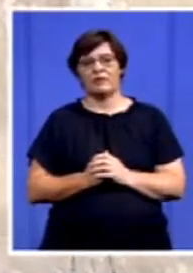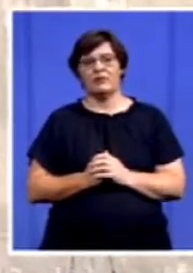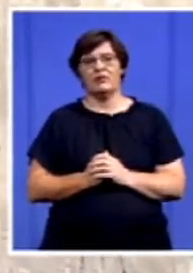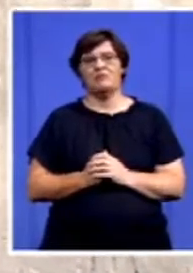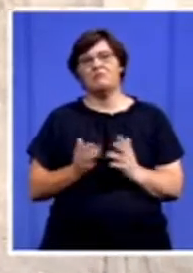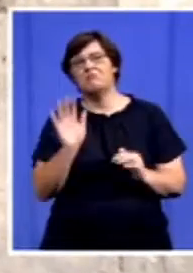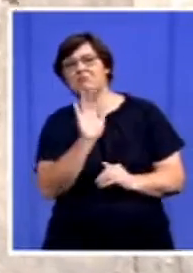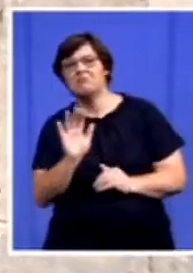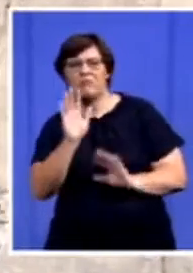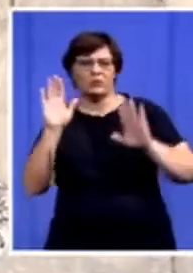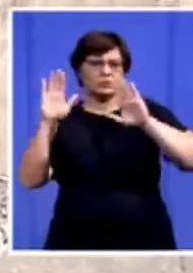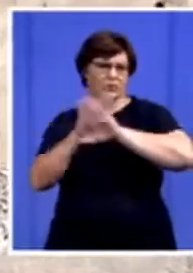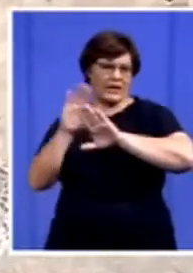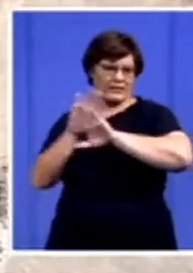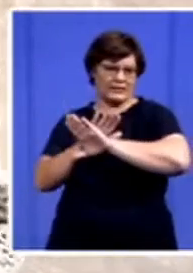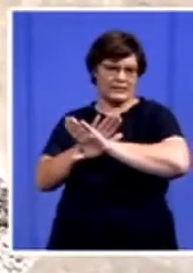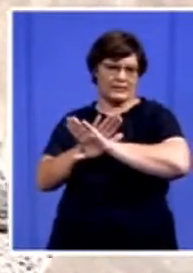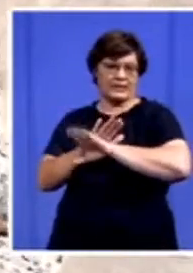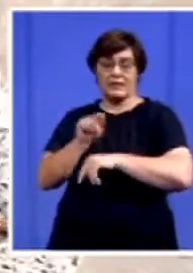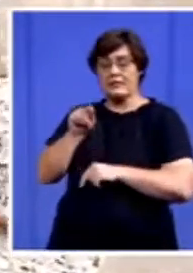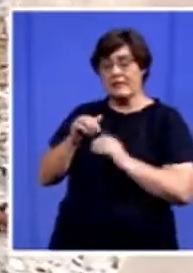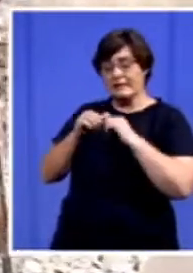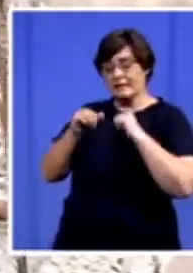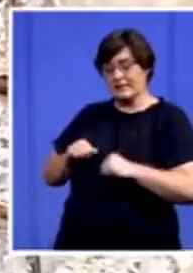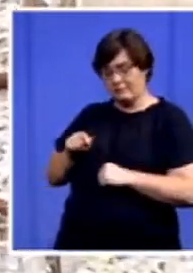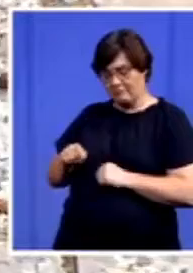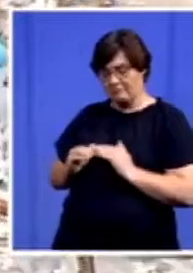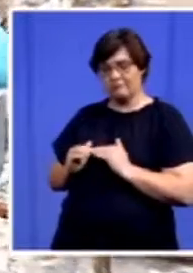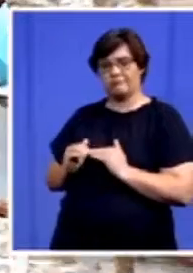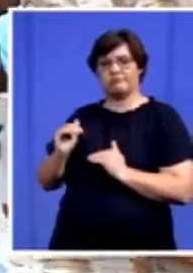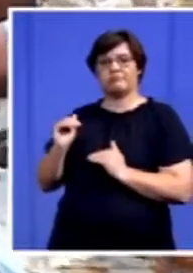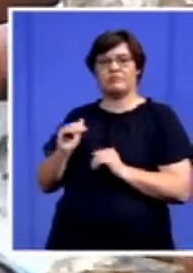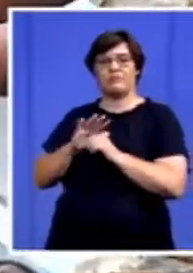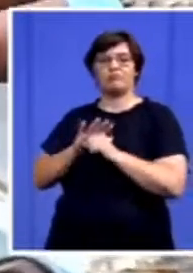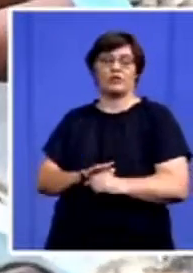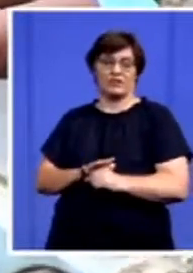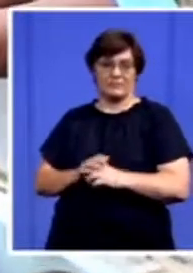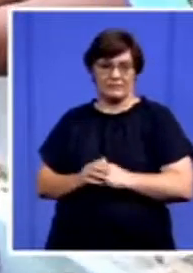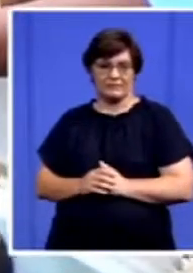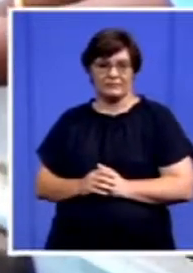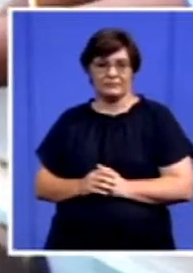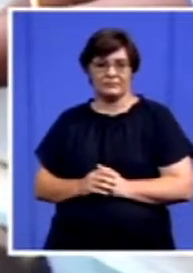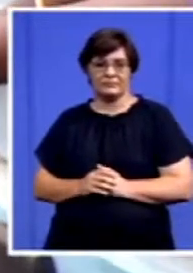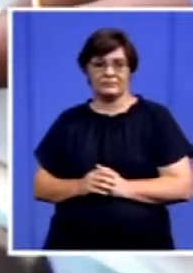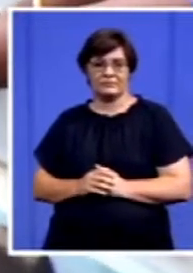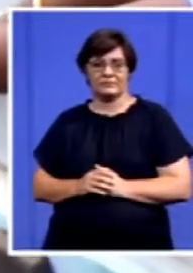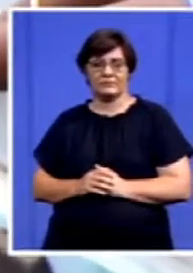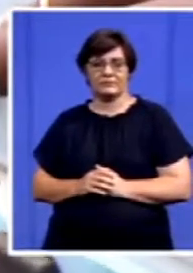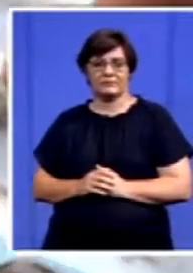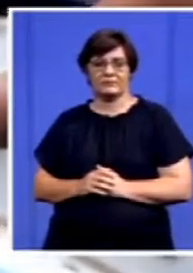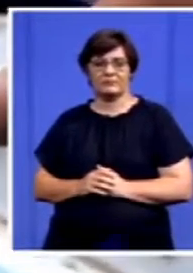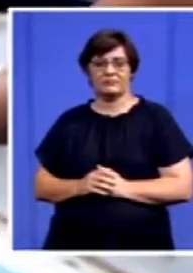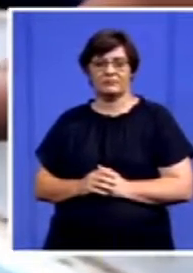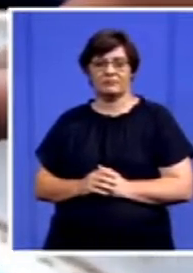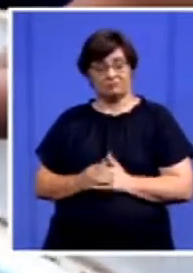the system should be increasing in terms of pressure by tonight. All right. I think that will be good news for Gauteng residents. Indeed. Thank you